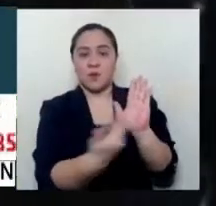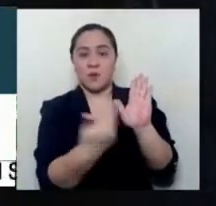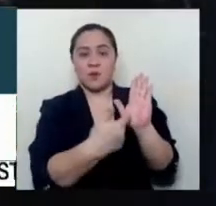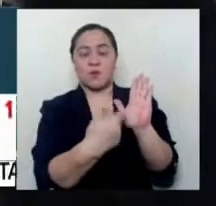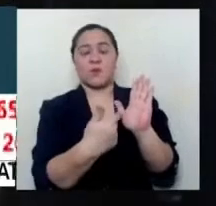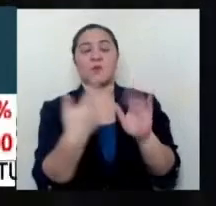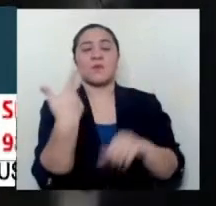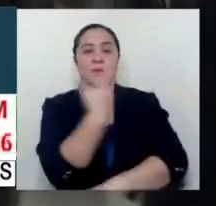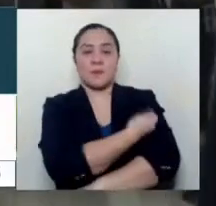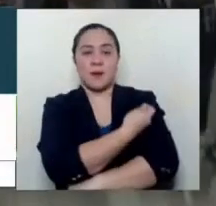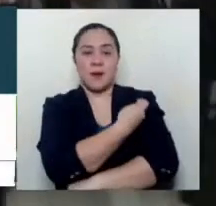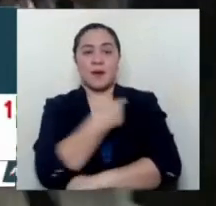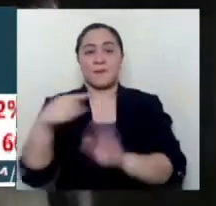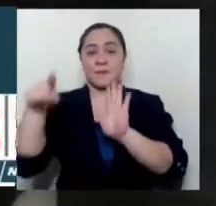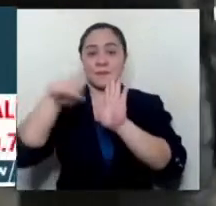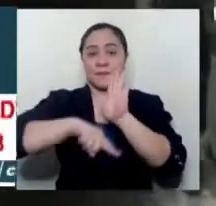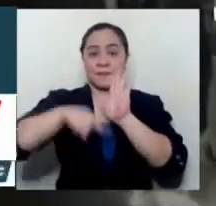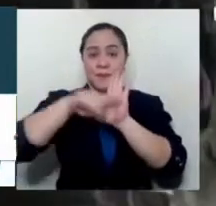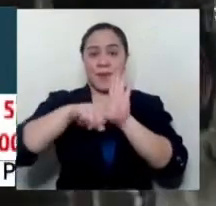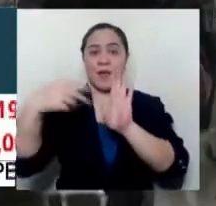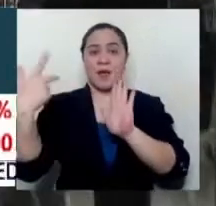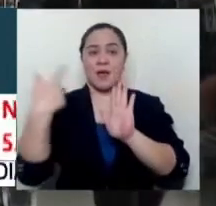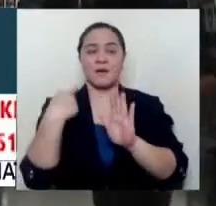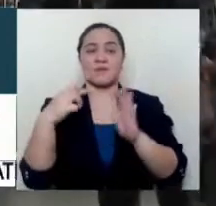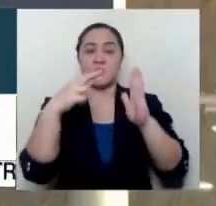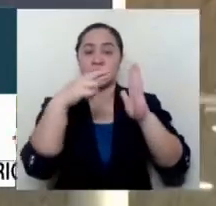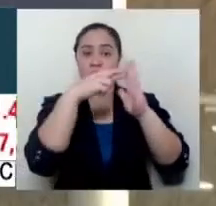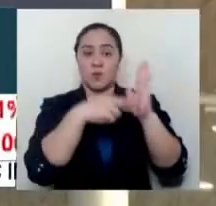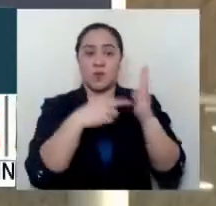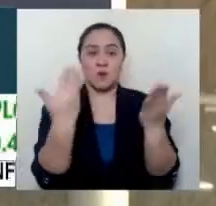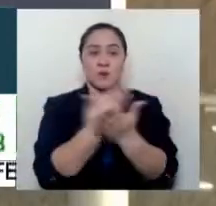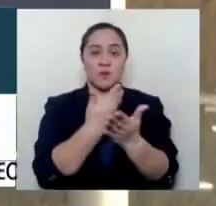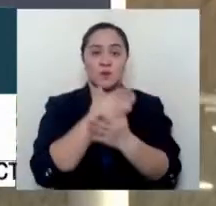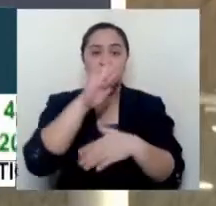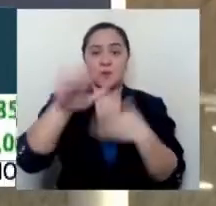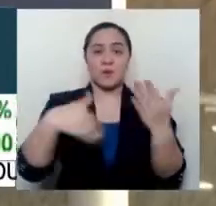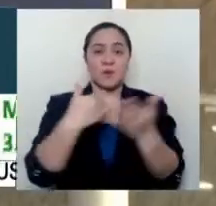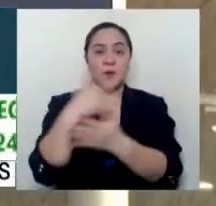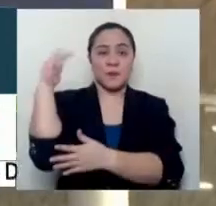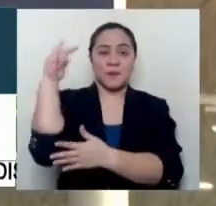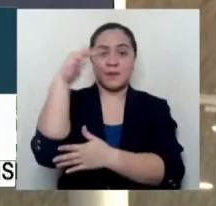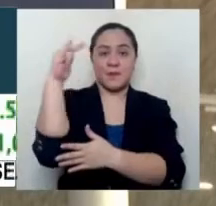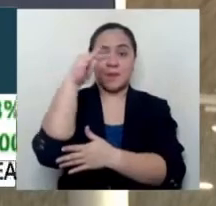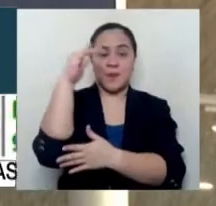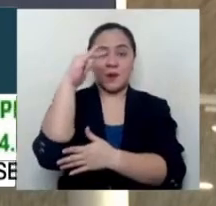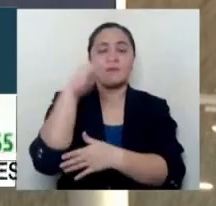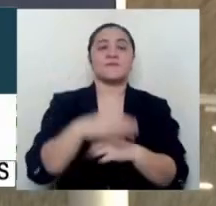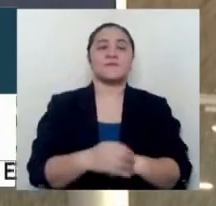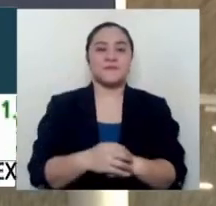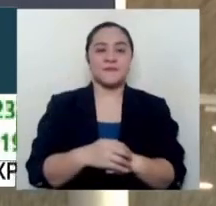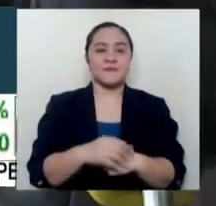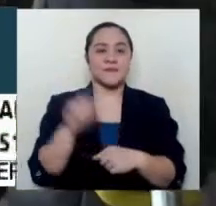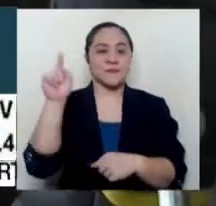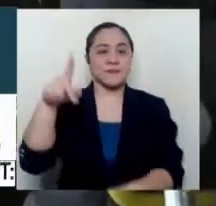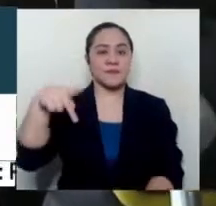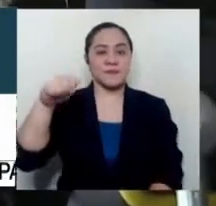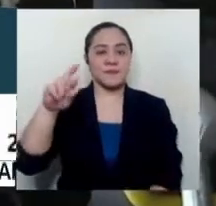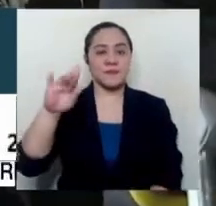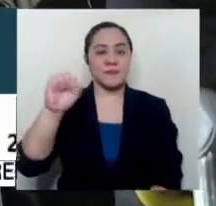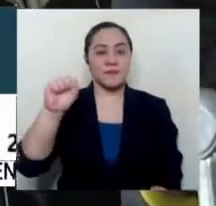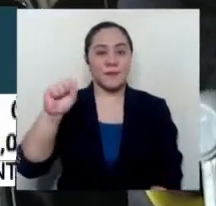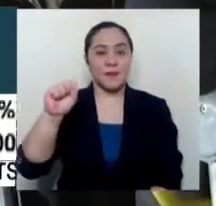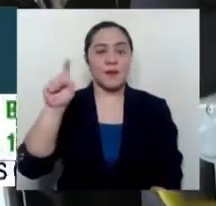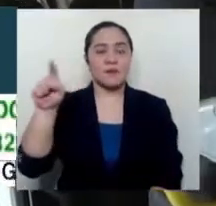negative COVID-19 test. The new rule comes as a win for airline companies and travel agencies. Paris-based